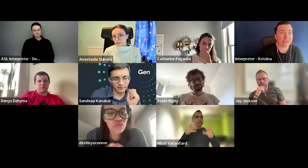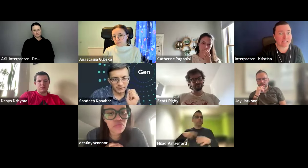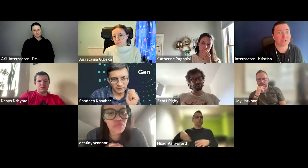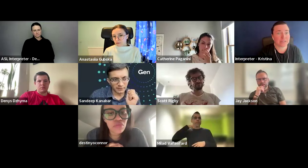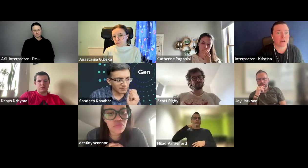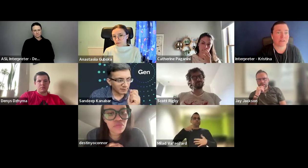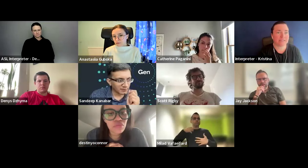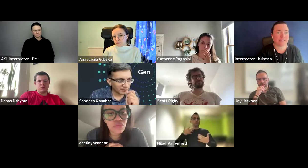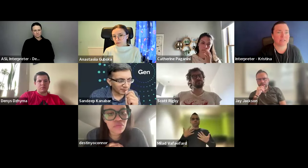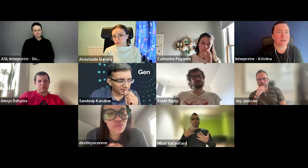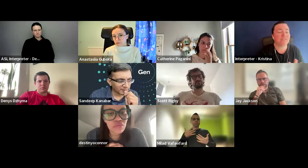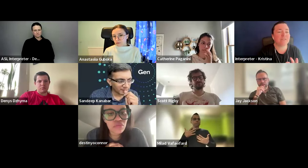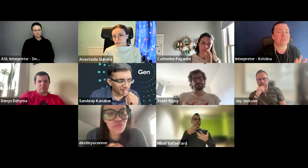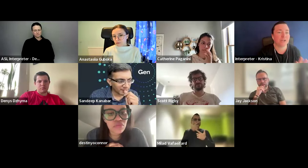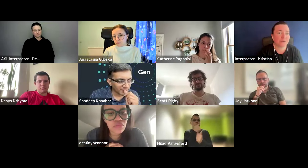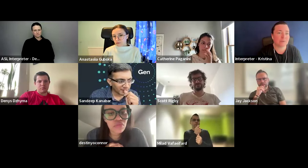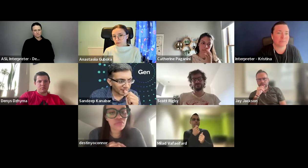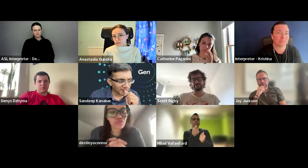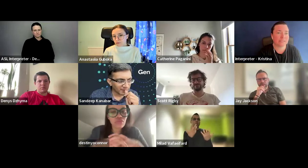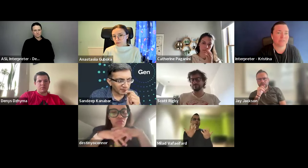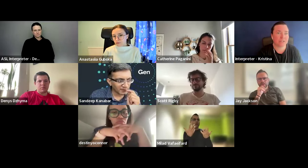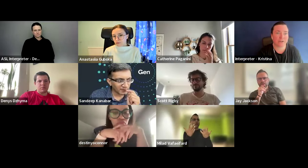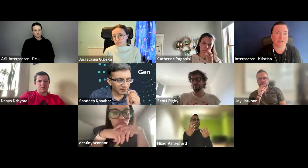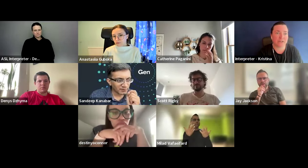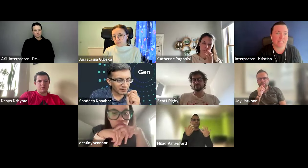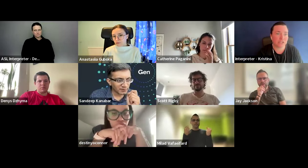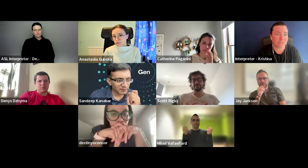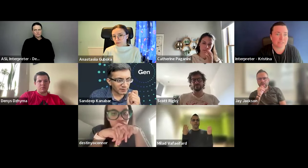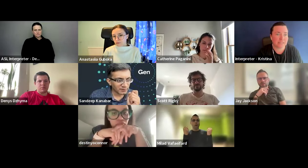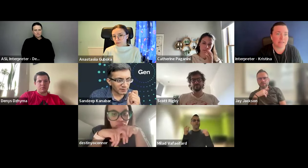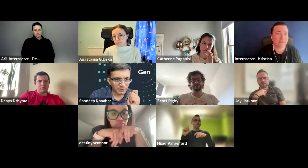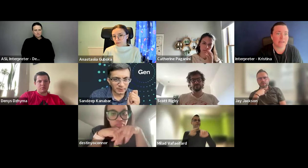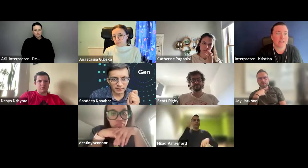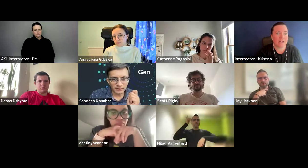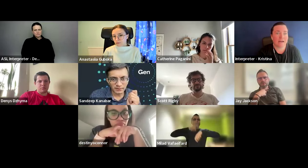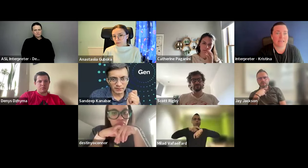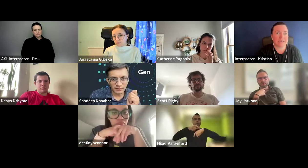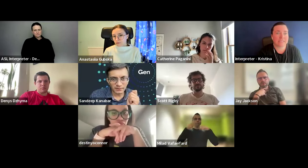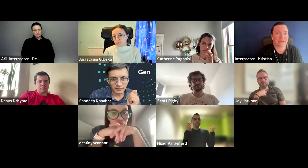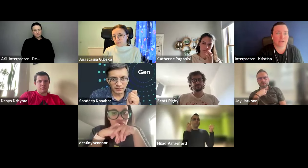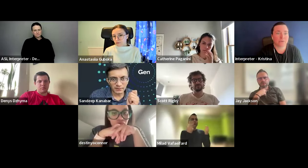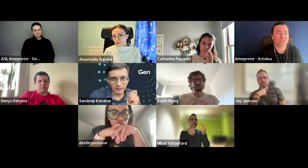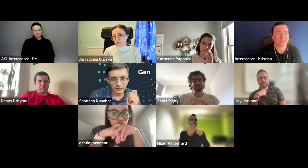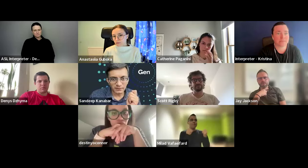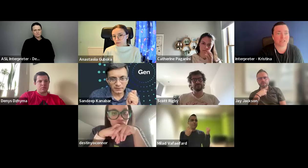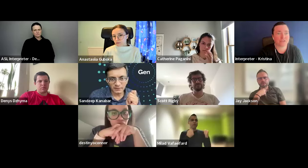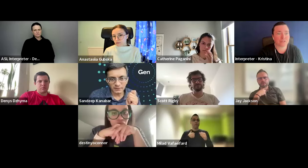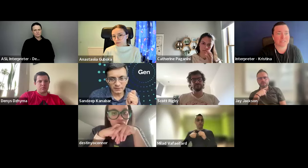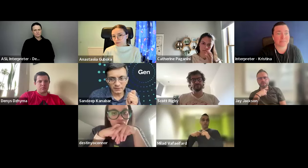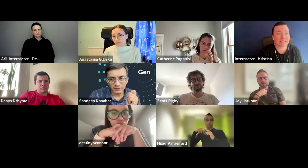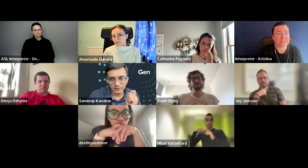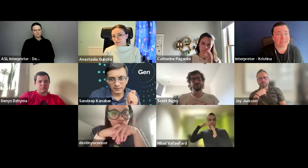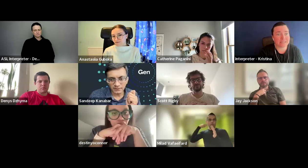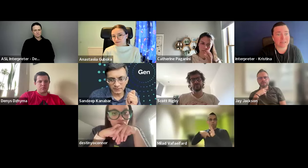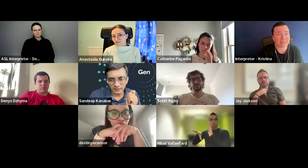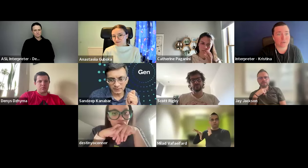deaf and hearing audiences, a lot of hearing people specifically are very interested in sign language. Sometimes it's their first